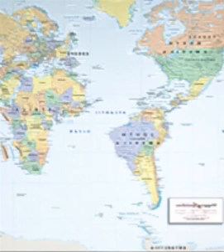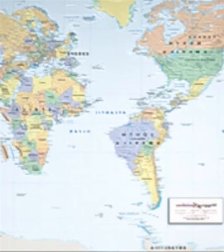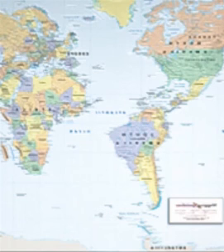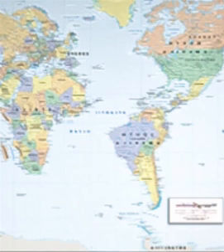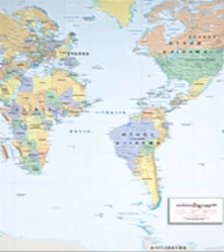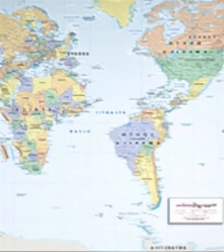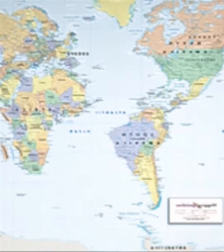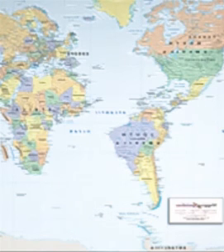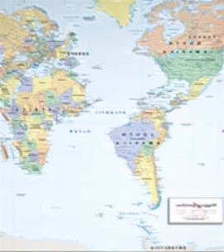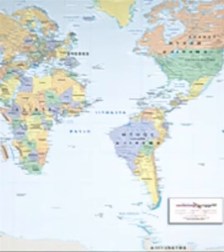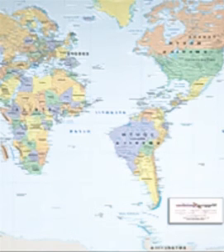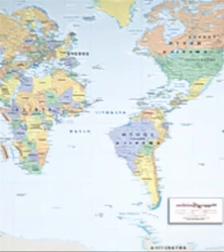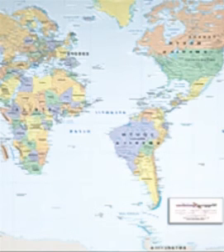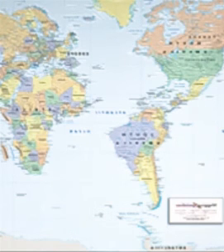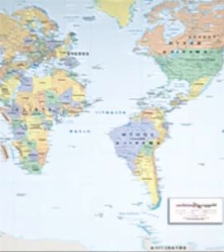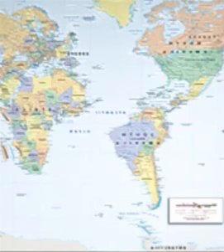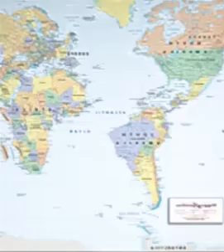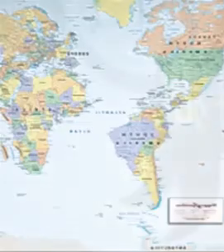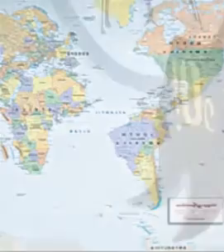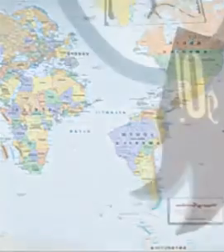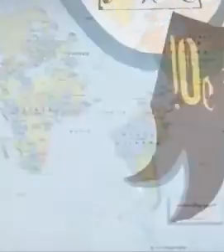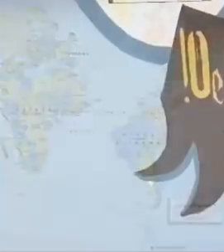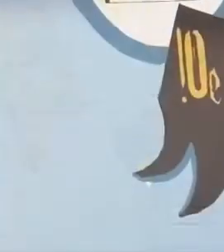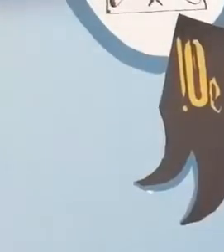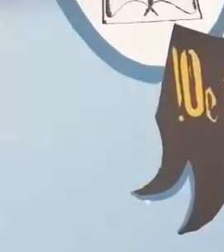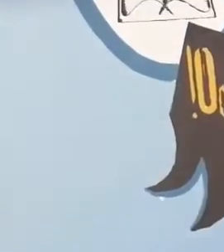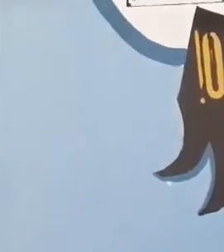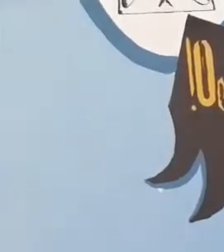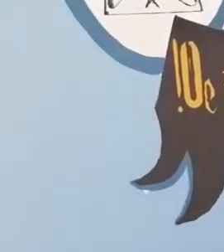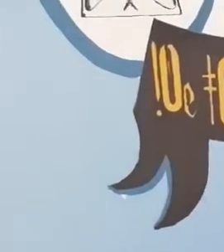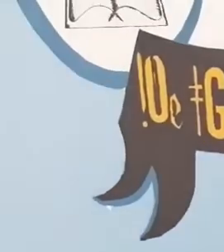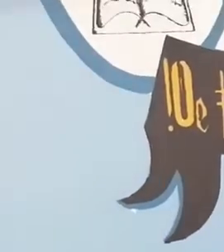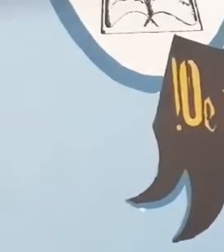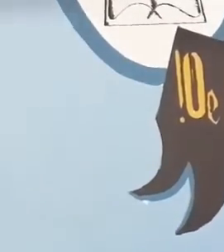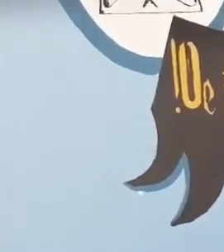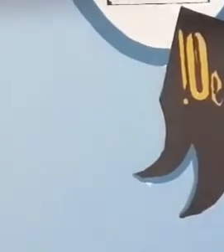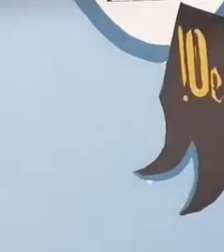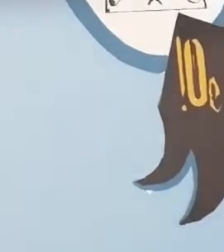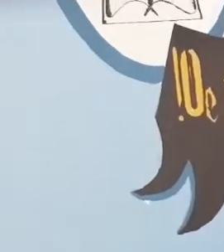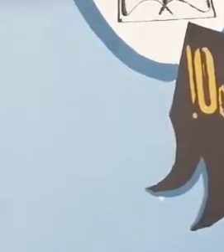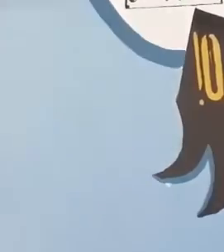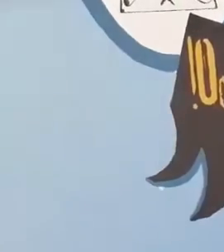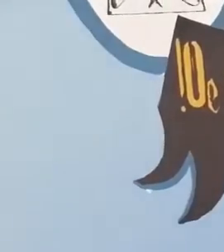stay at home, sanitize, and bye! As a teacher, this